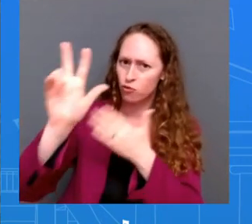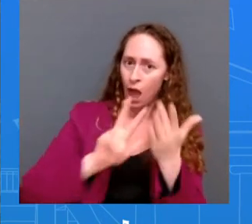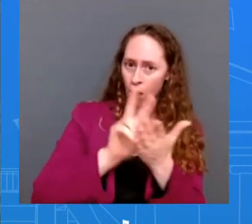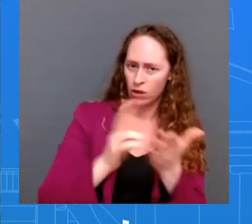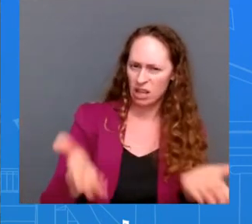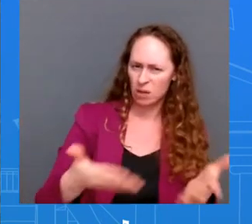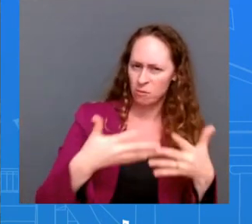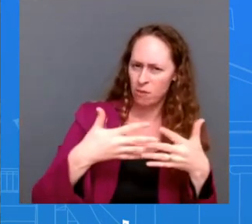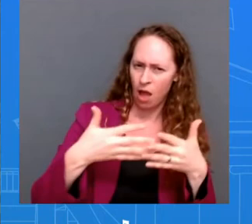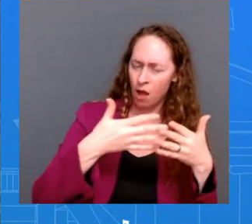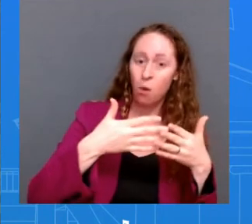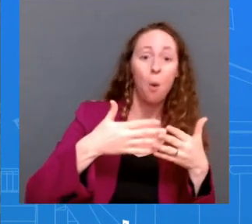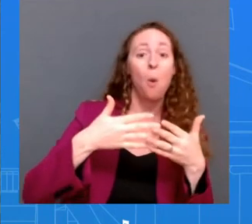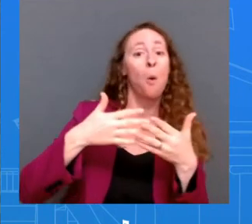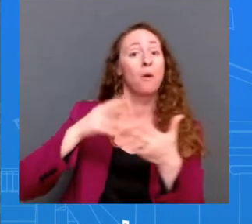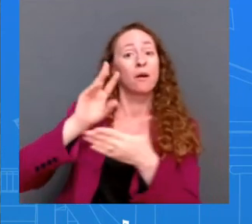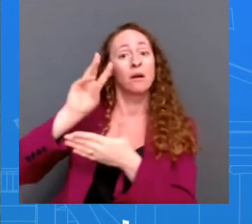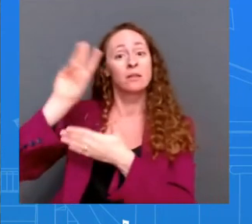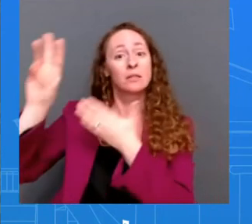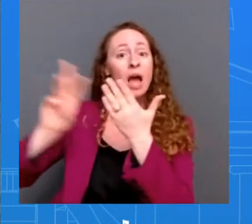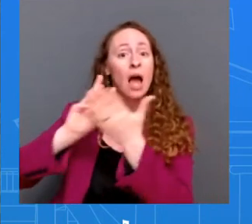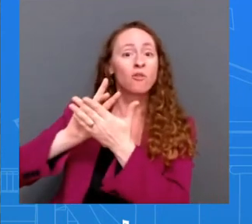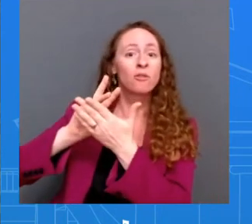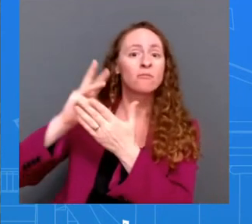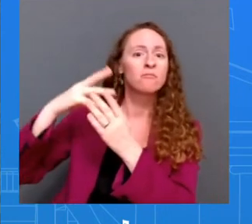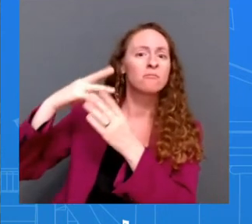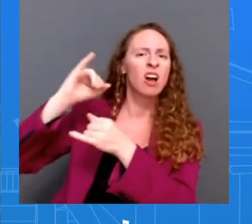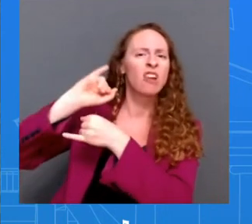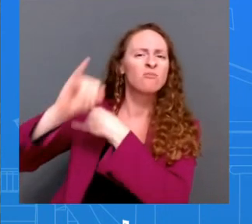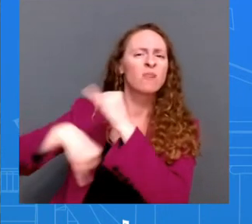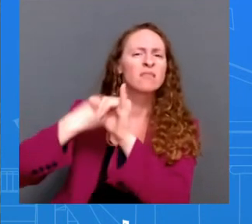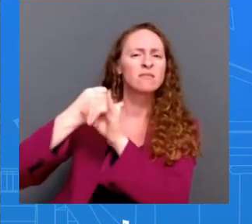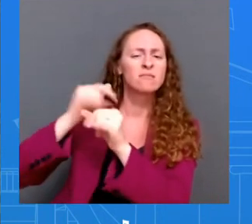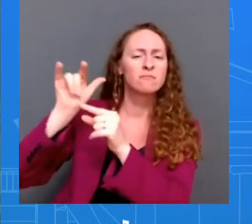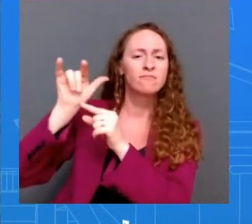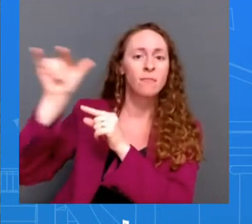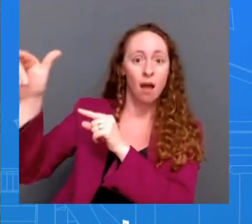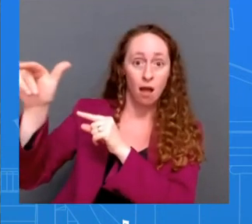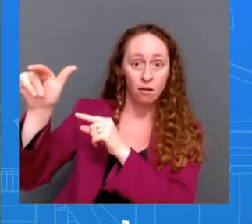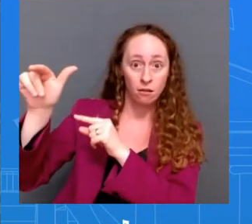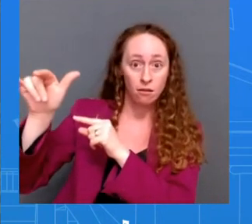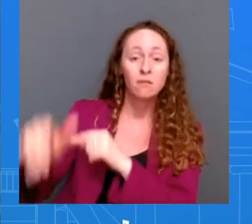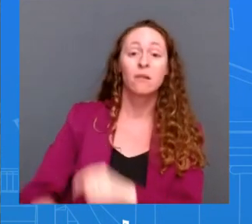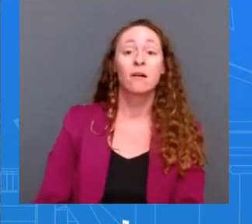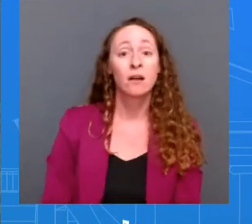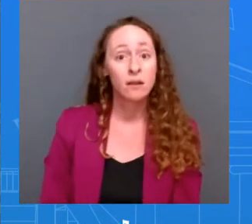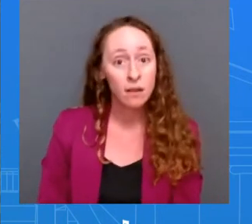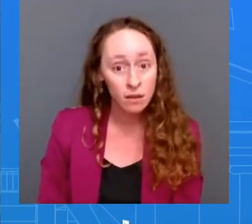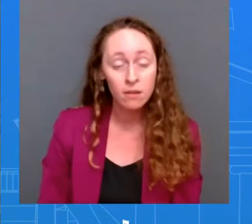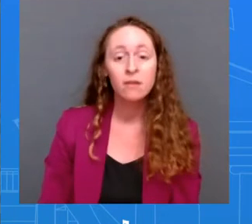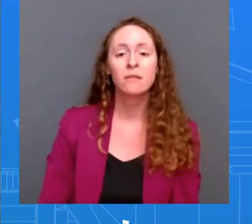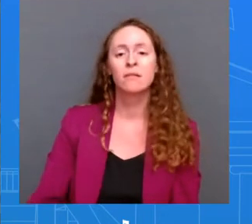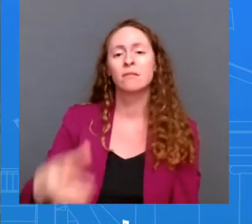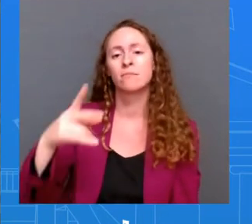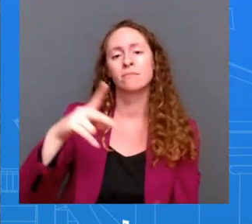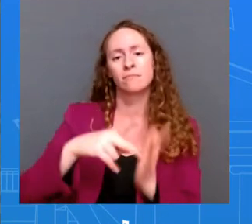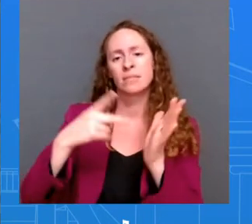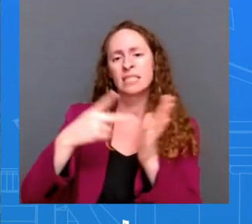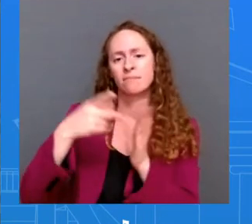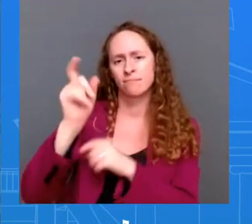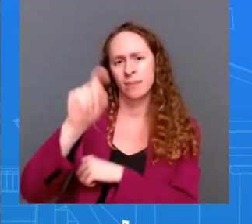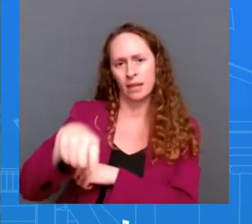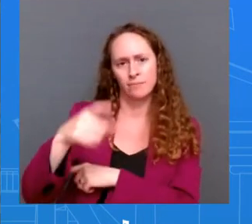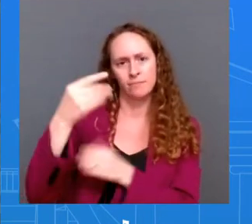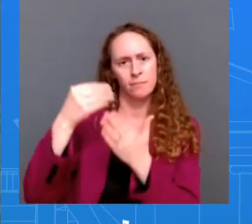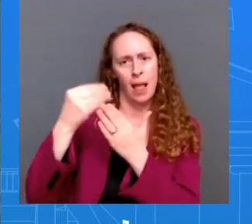within 7 days of a refund request if you paid by credit card. That refund policy also applies if they change your